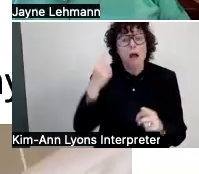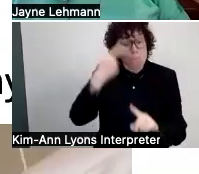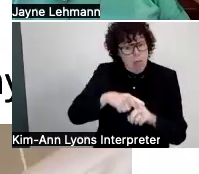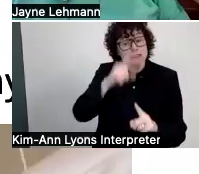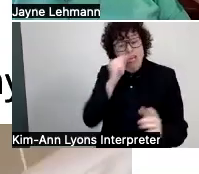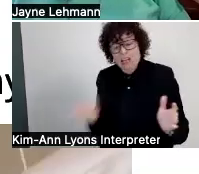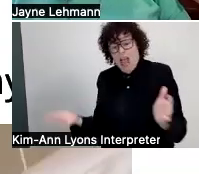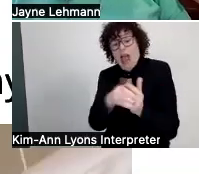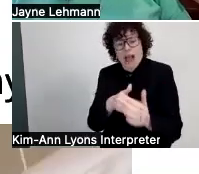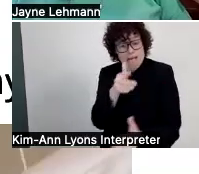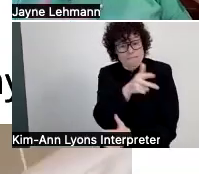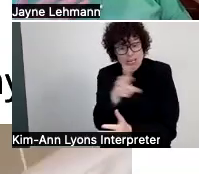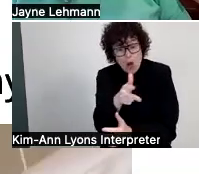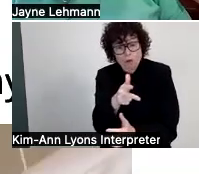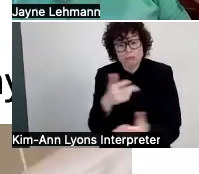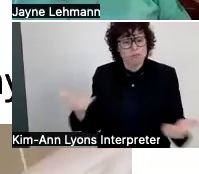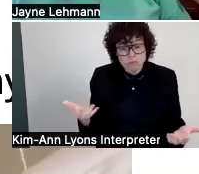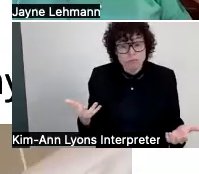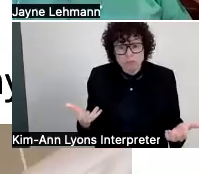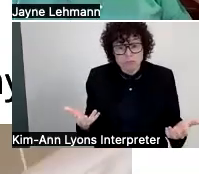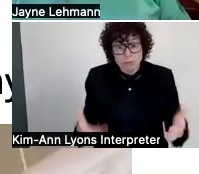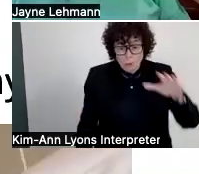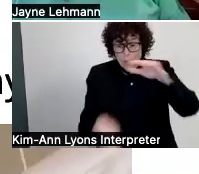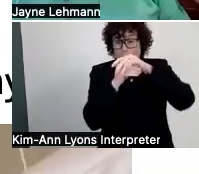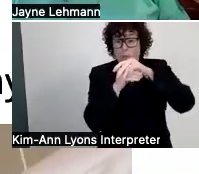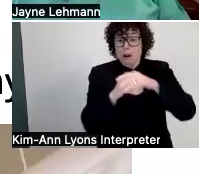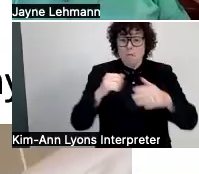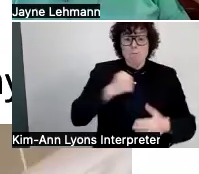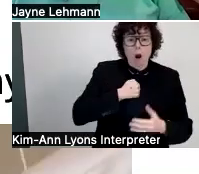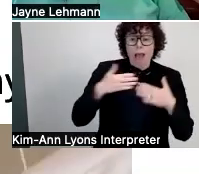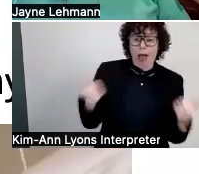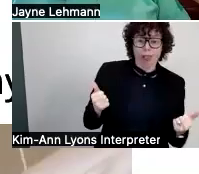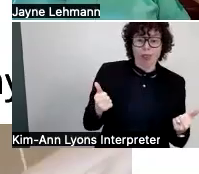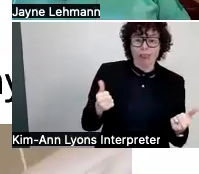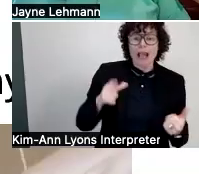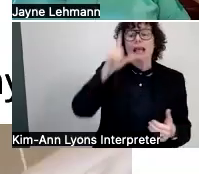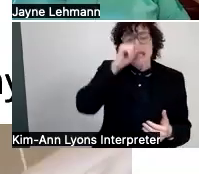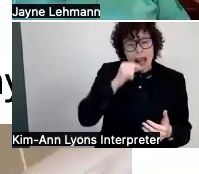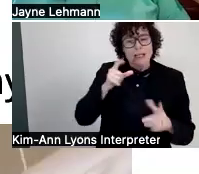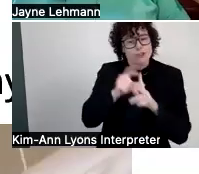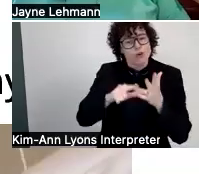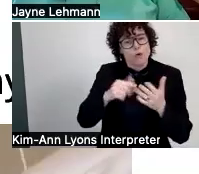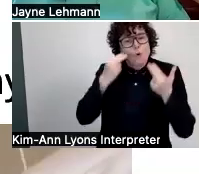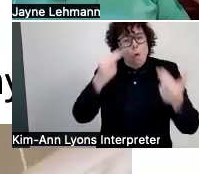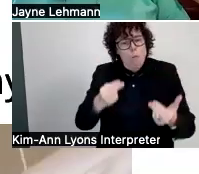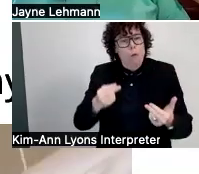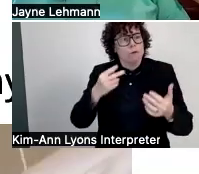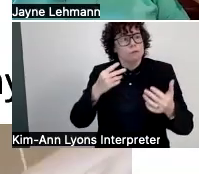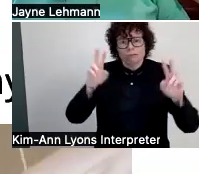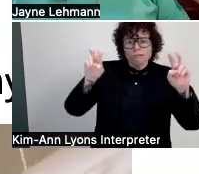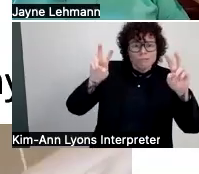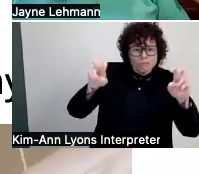see what her normal was and then do the rest of the assessment. But it feels like things